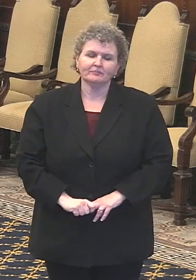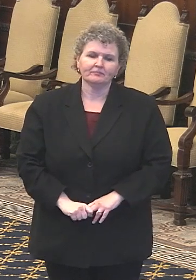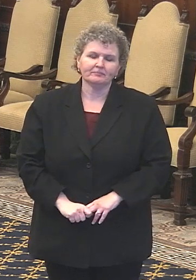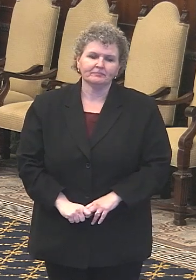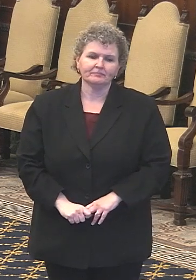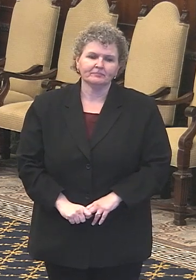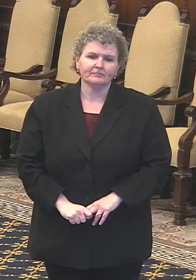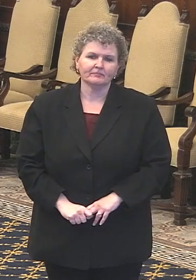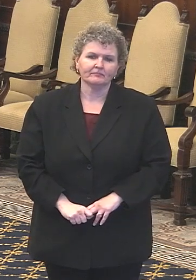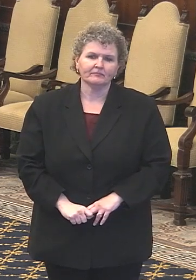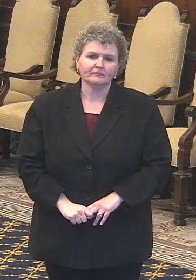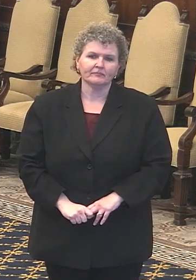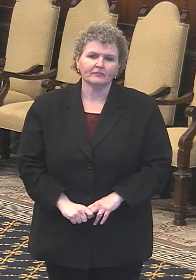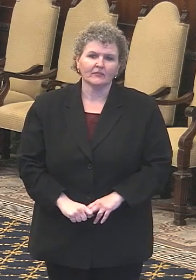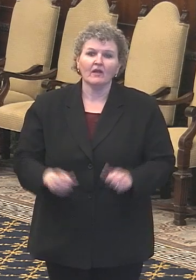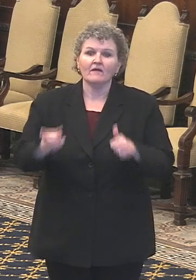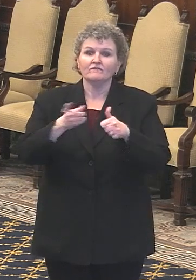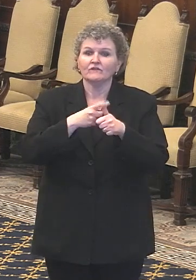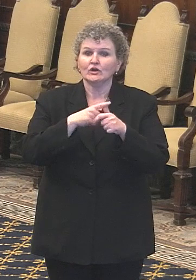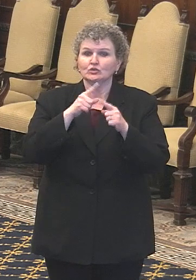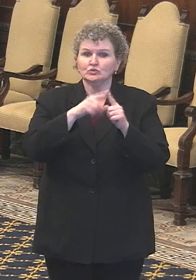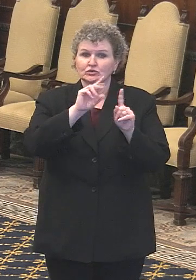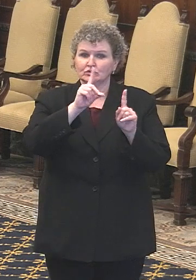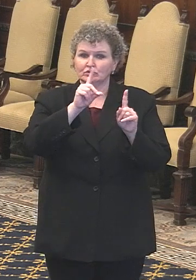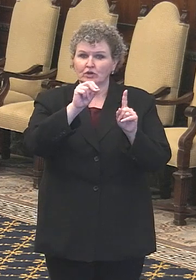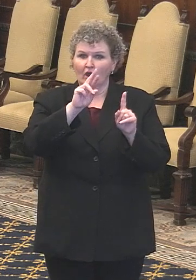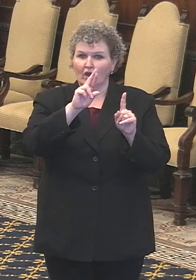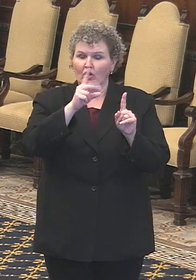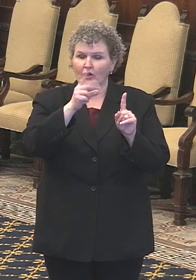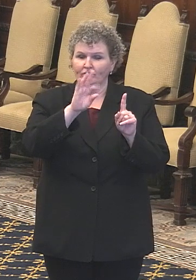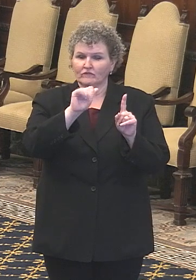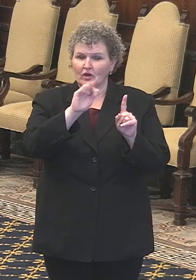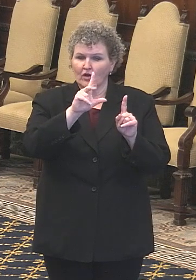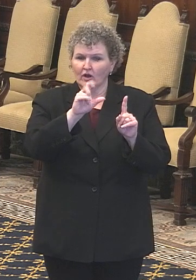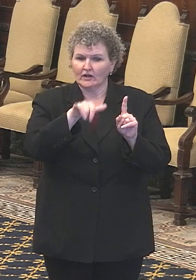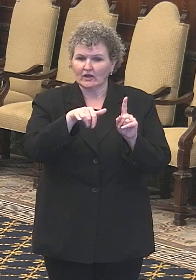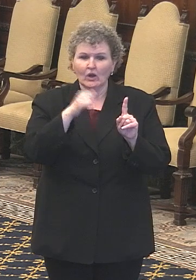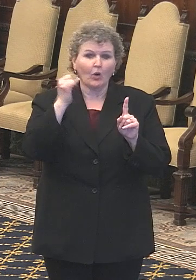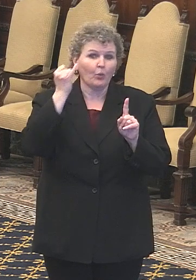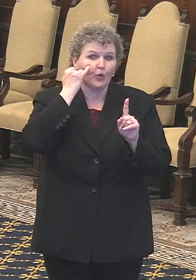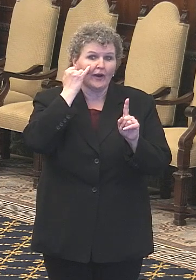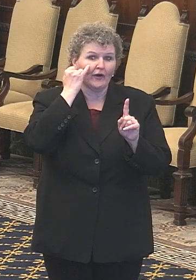Yeah, I want to start with Dr. Farley, if I could. Dr. Farley, the Inquirer today on its